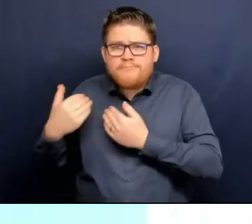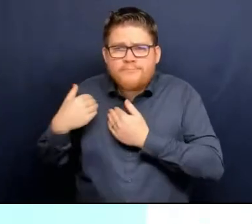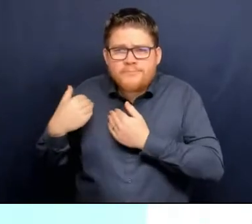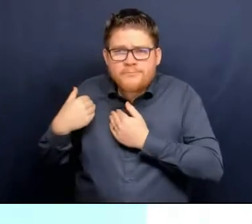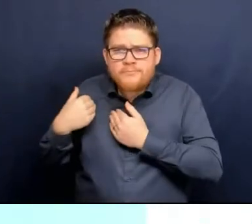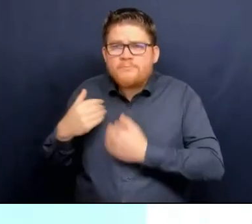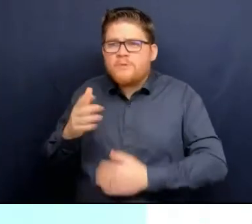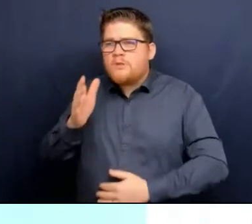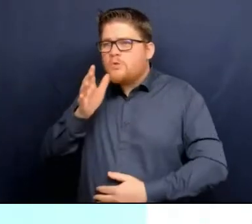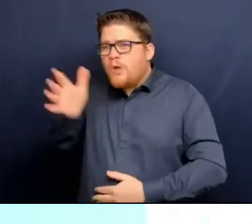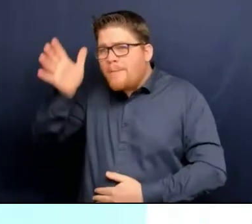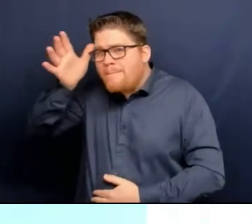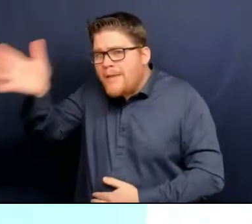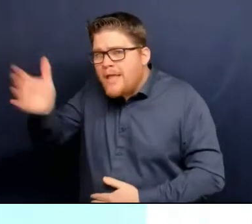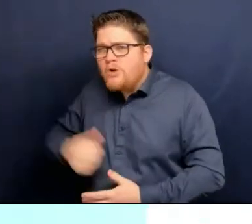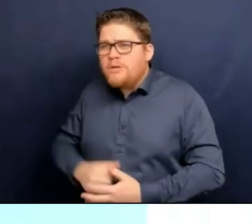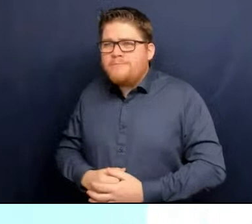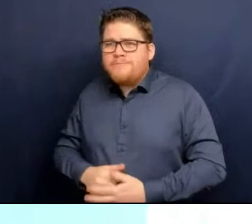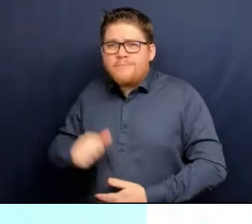uncles.